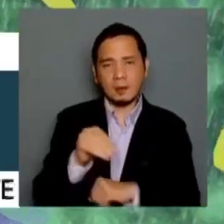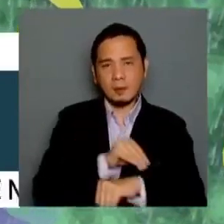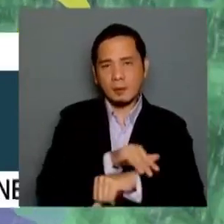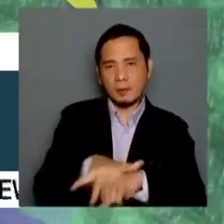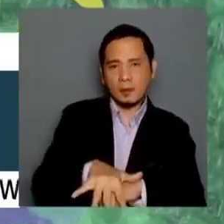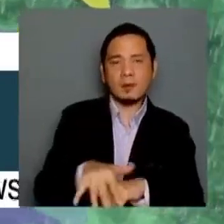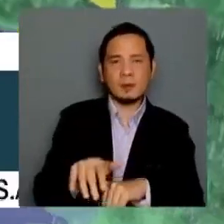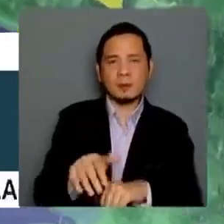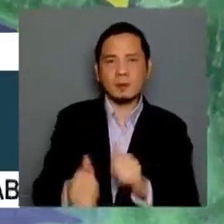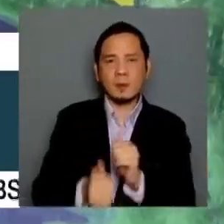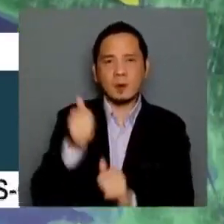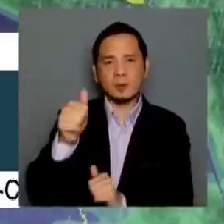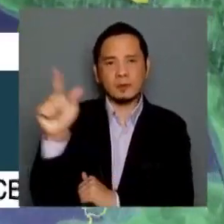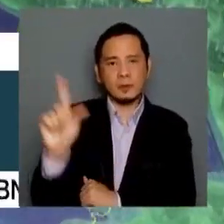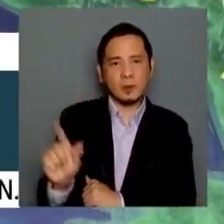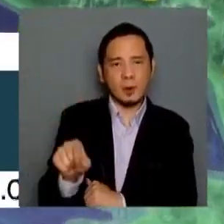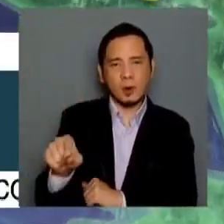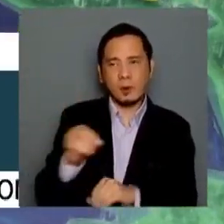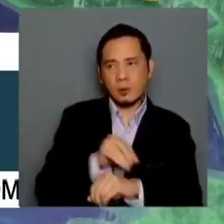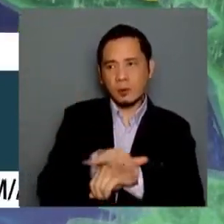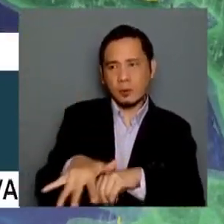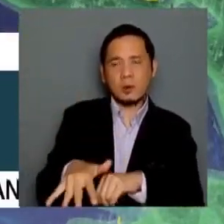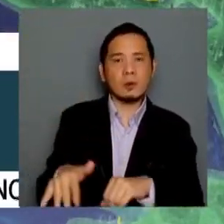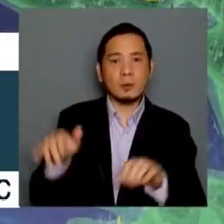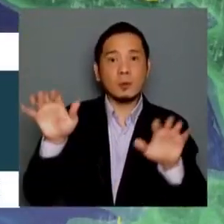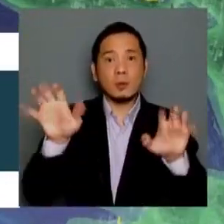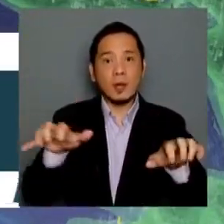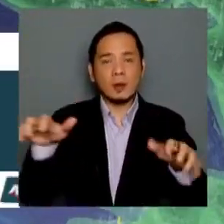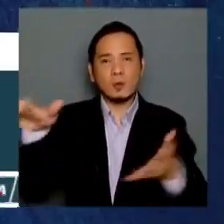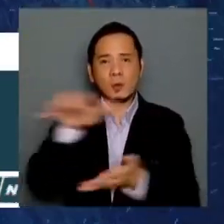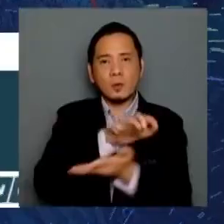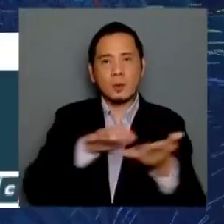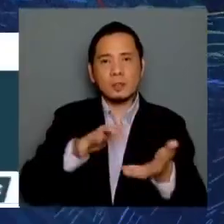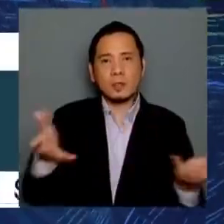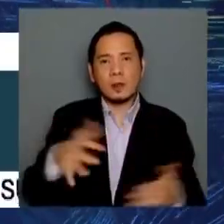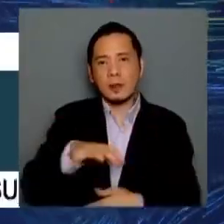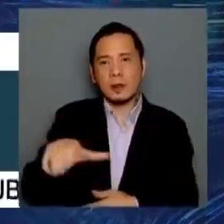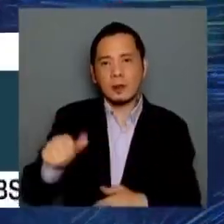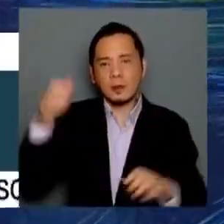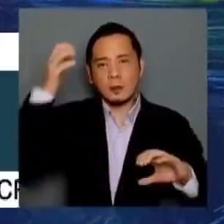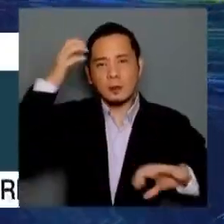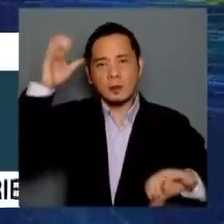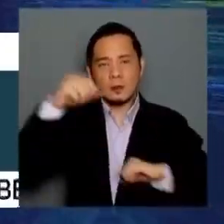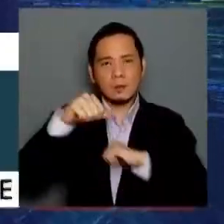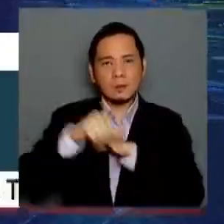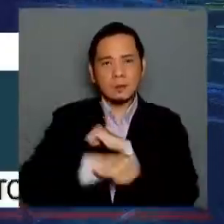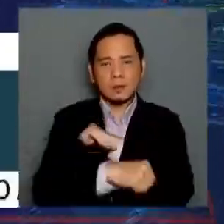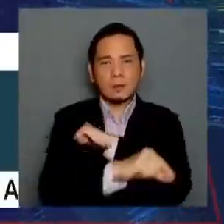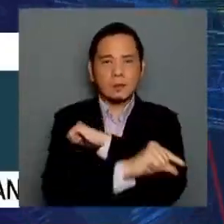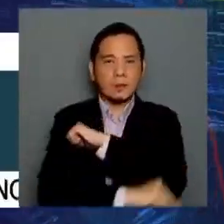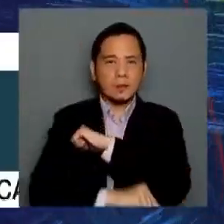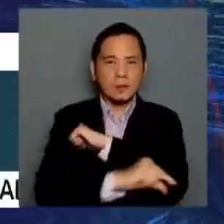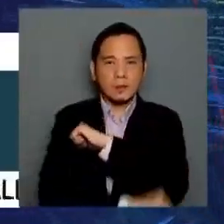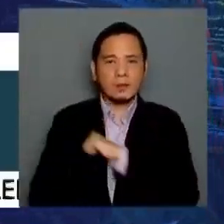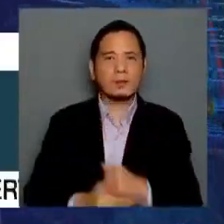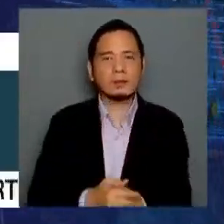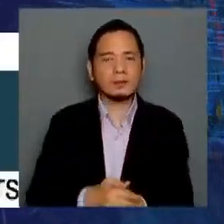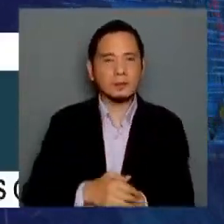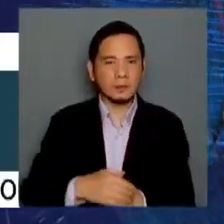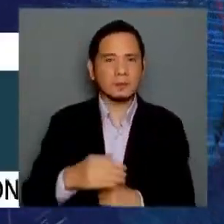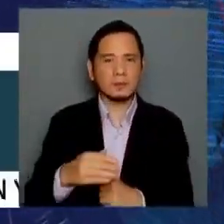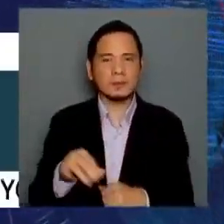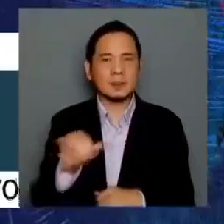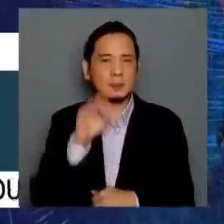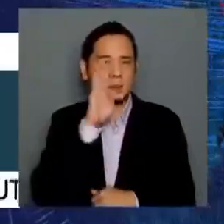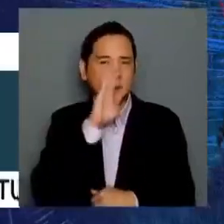will be bringing cloudy skies with rains over Cagayan Valley, Cordillera, Aurora, Quezon, and in Bicol region. Meanwhile, for